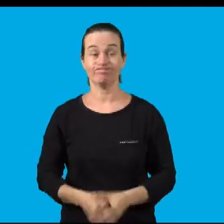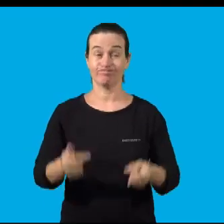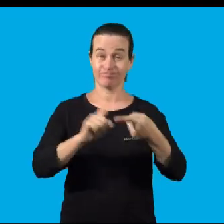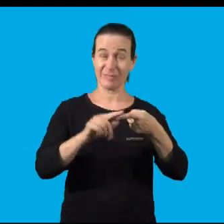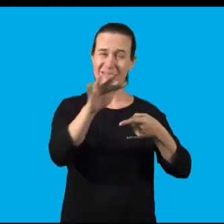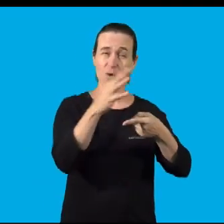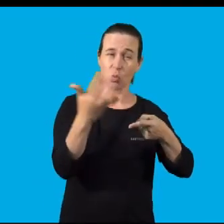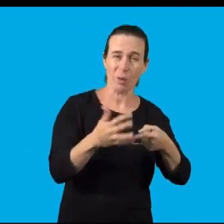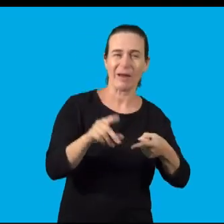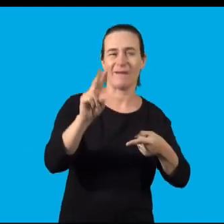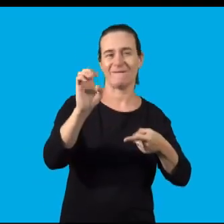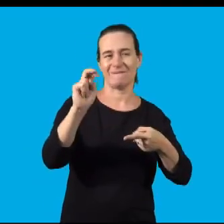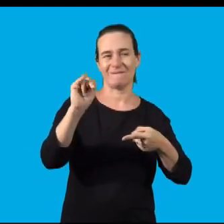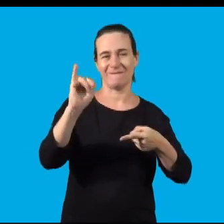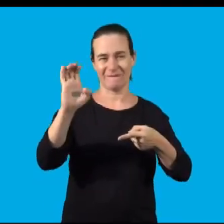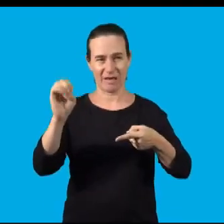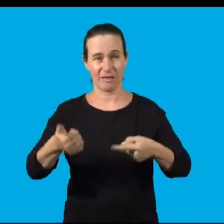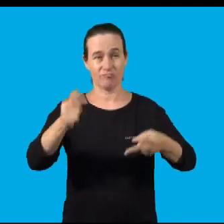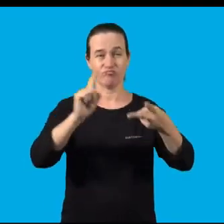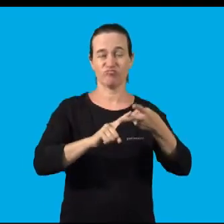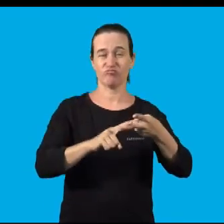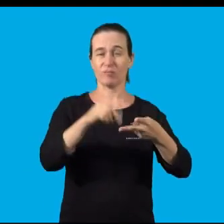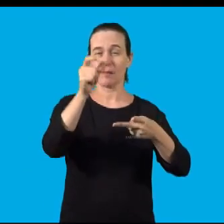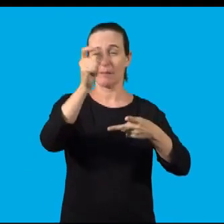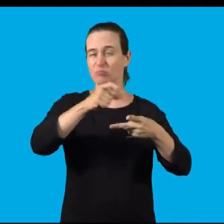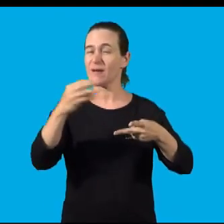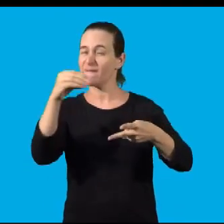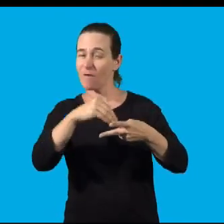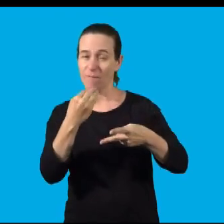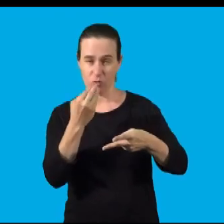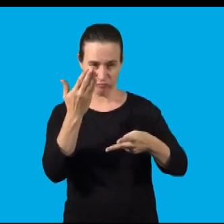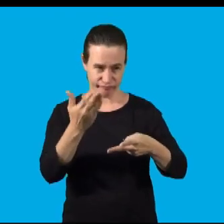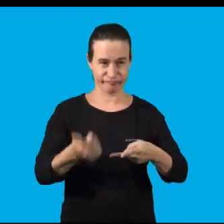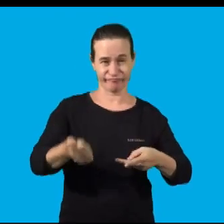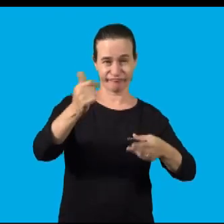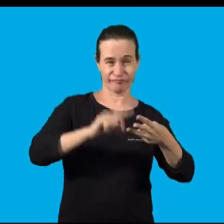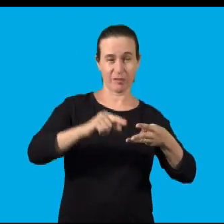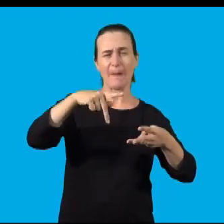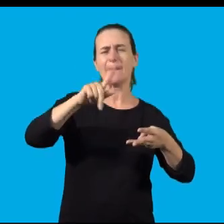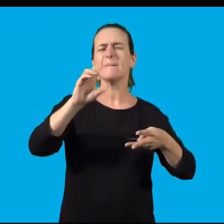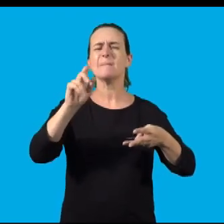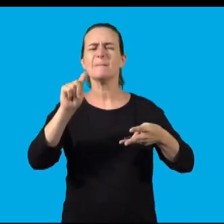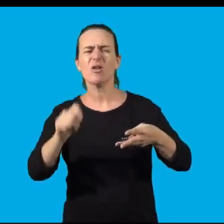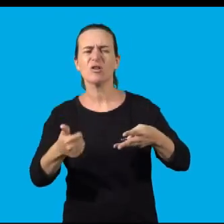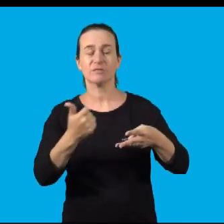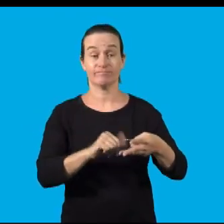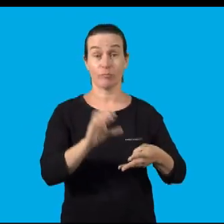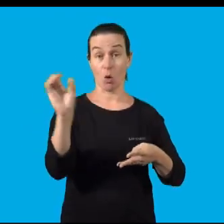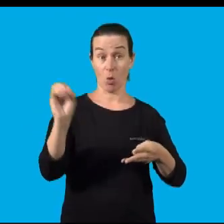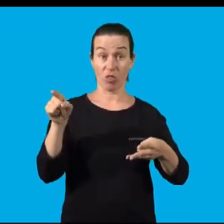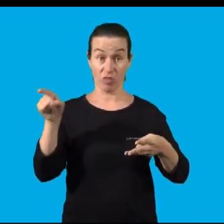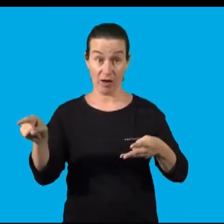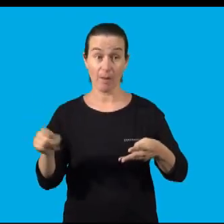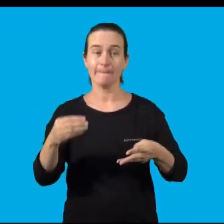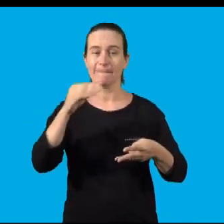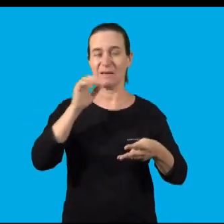Cassio, Emilia, Roderigo, and Brabantio. The plot. Othello is a Moorish general, which means he's